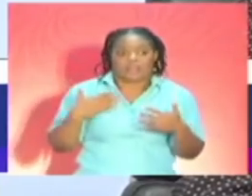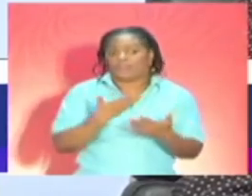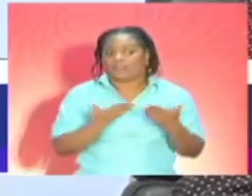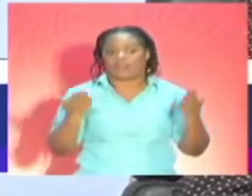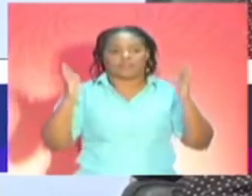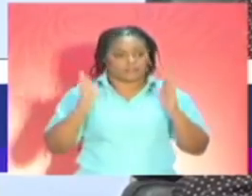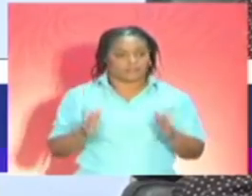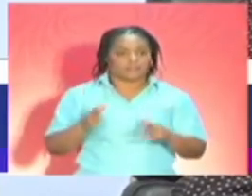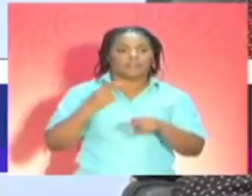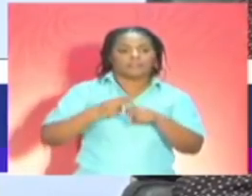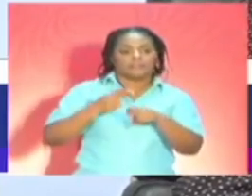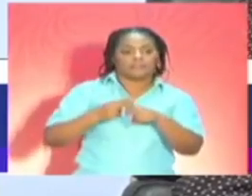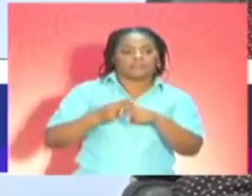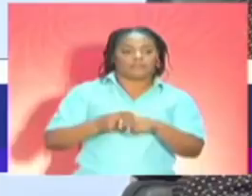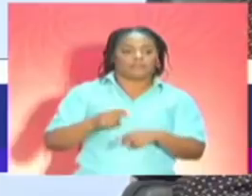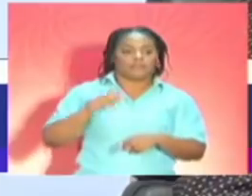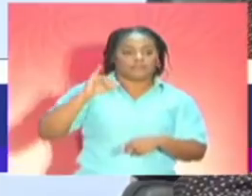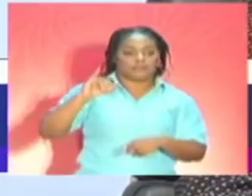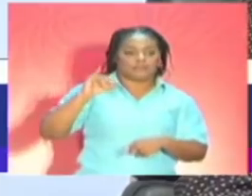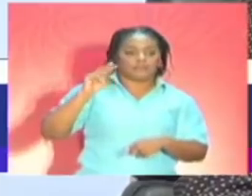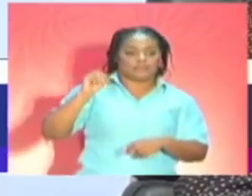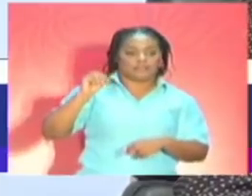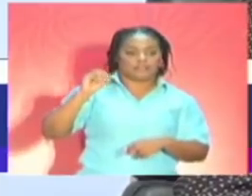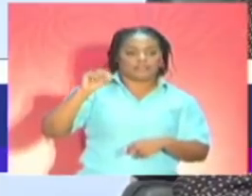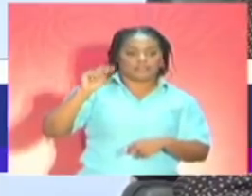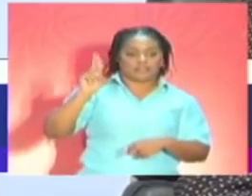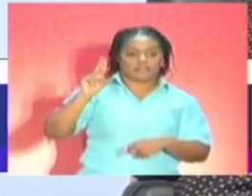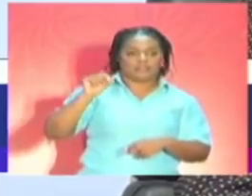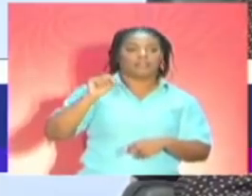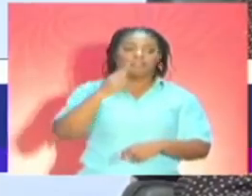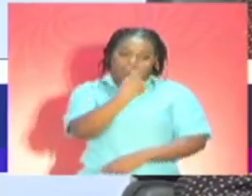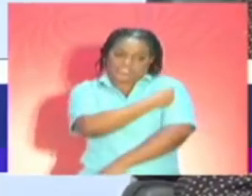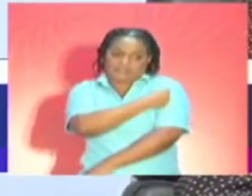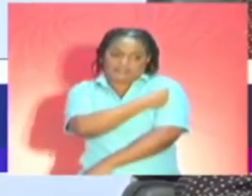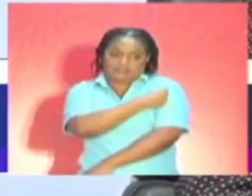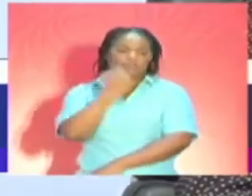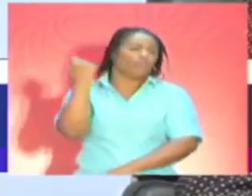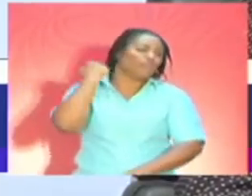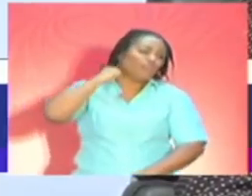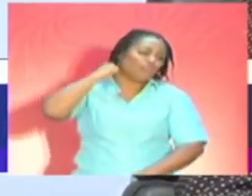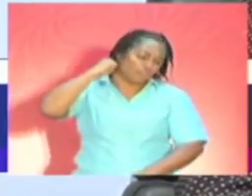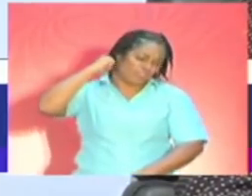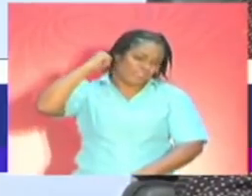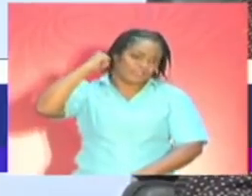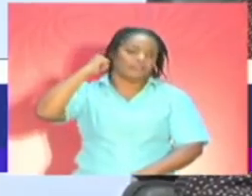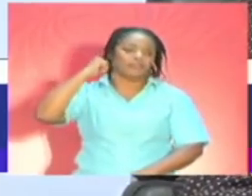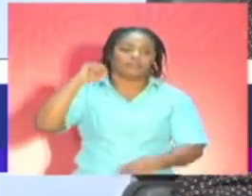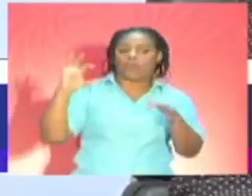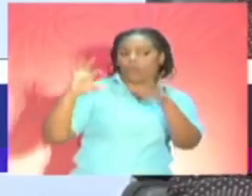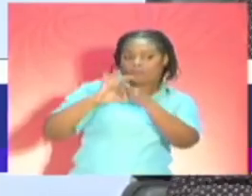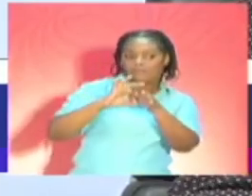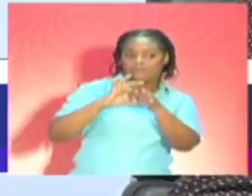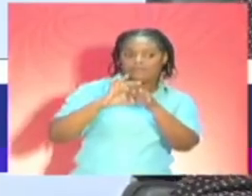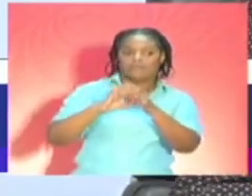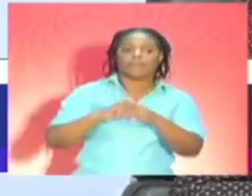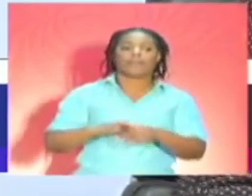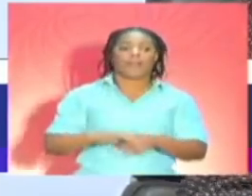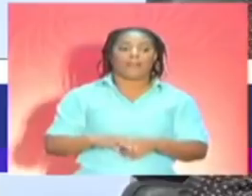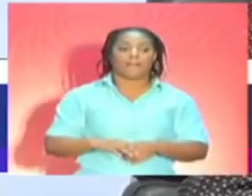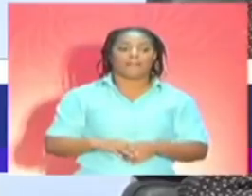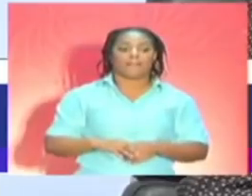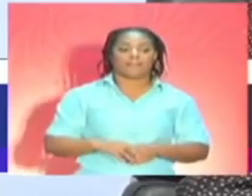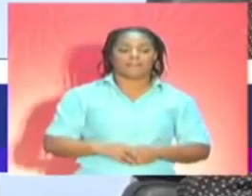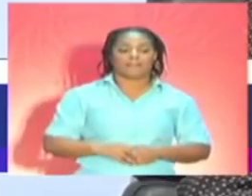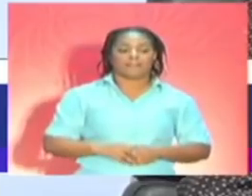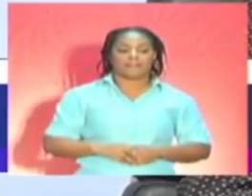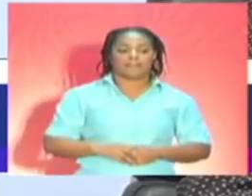called immunization stress-related response. And I need you to know that that term was not coined in response to COVID and vaccination.